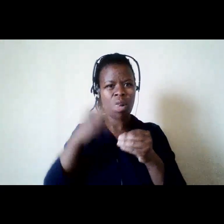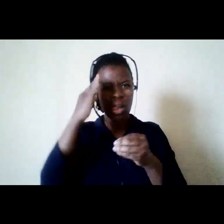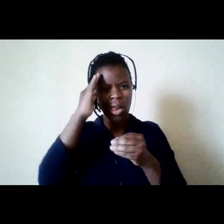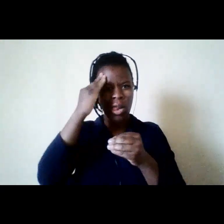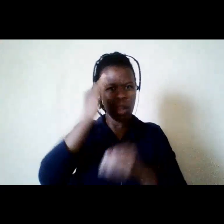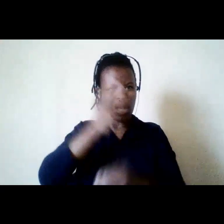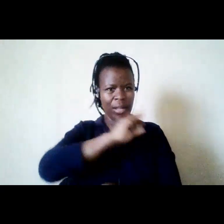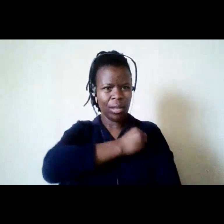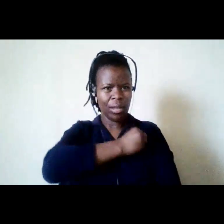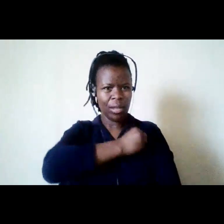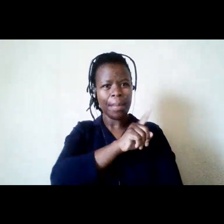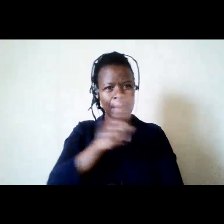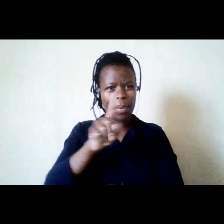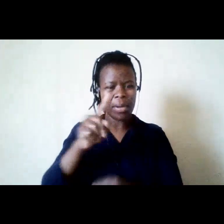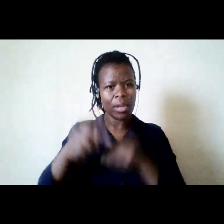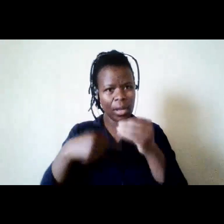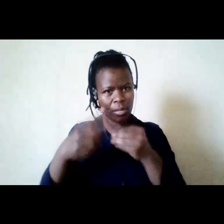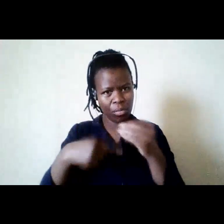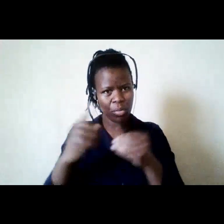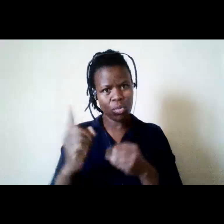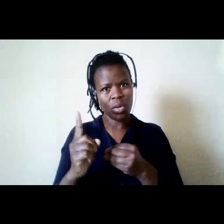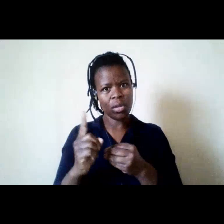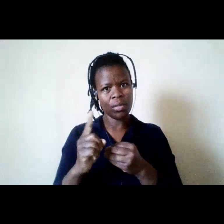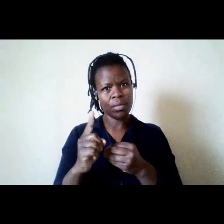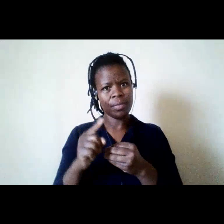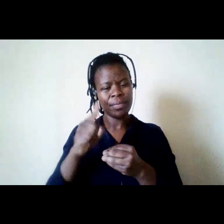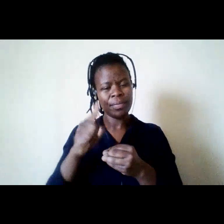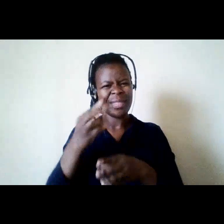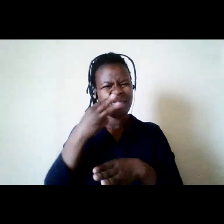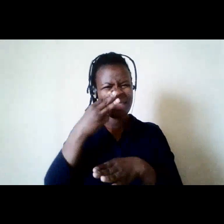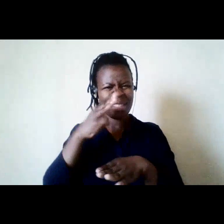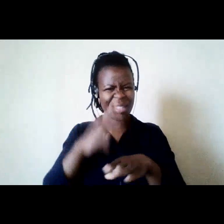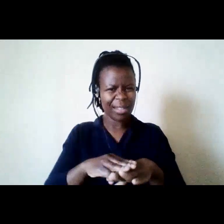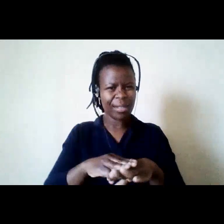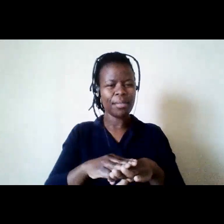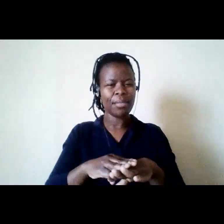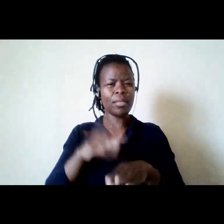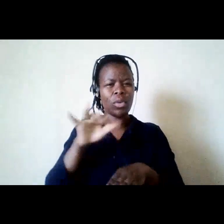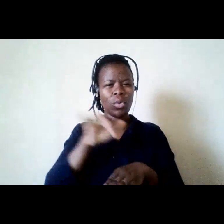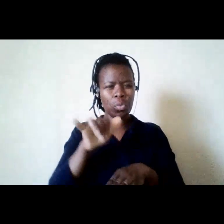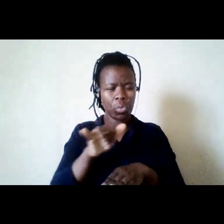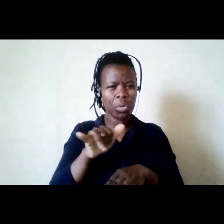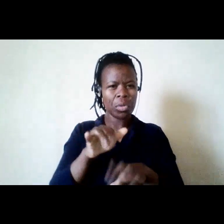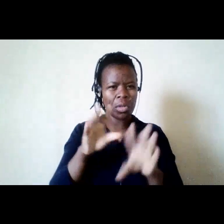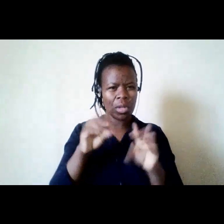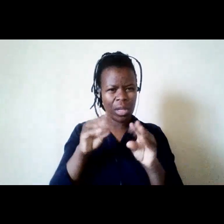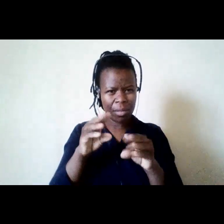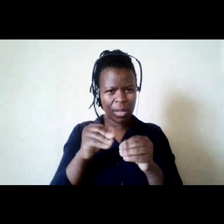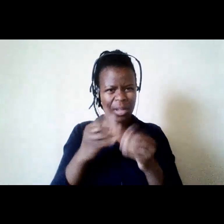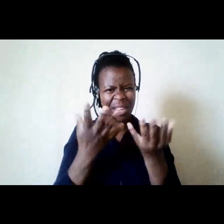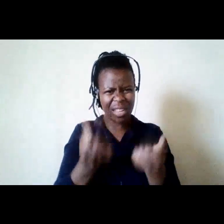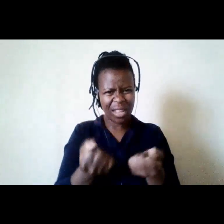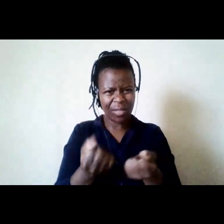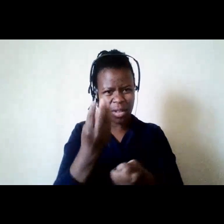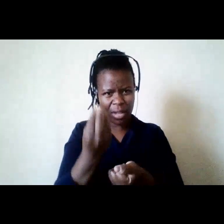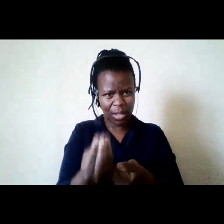then it was about the stigma that falls within having a child with